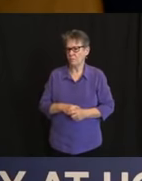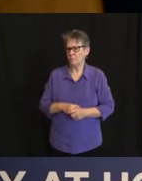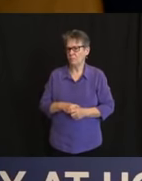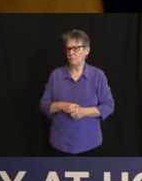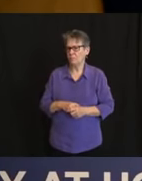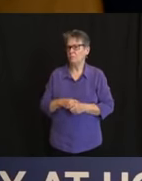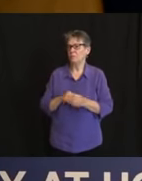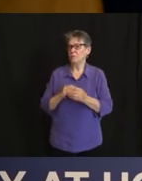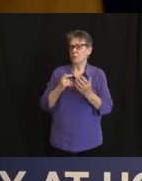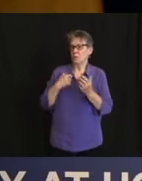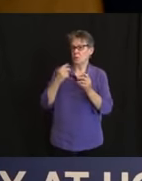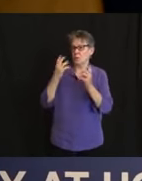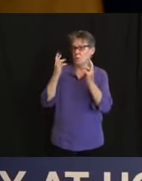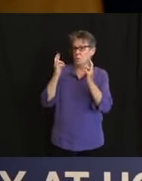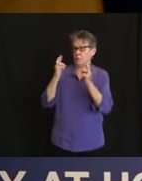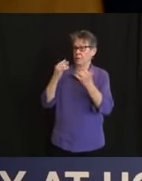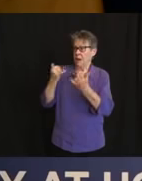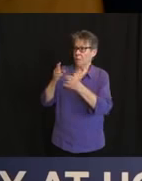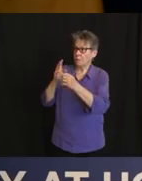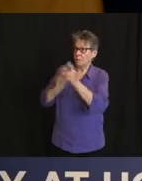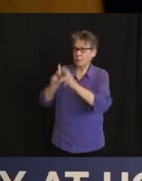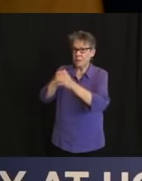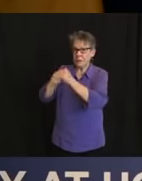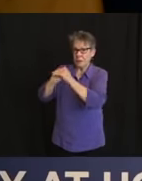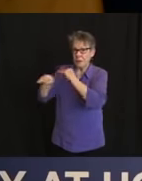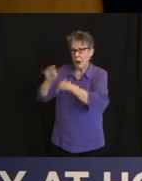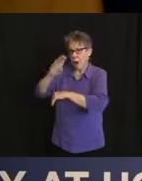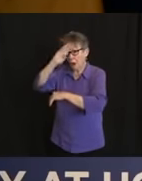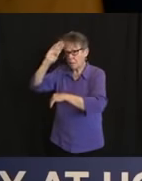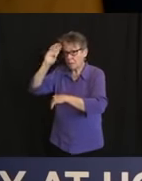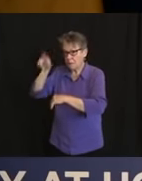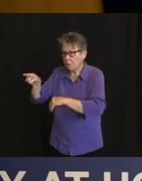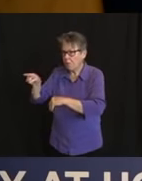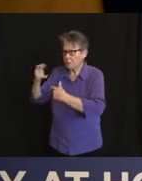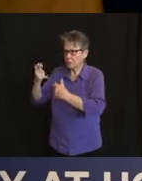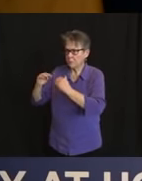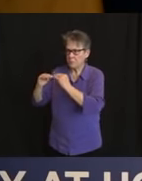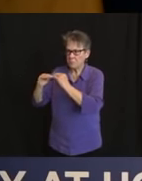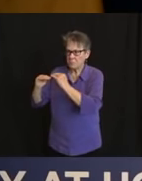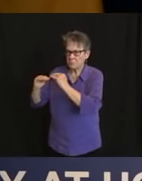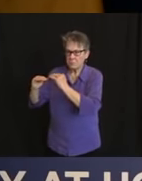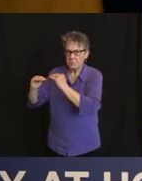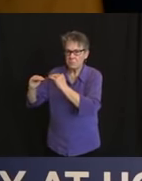are 1,983 individuals in critical care, and